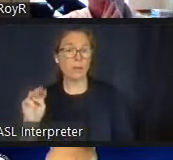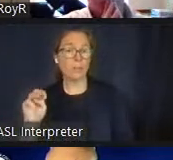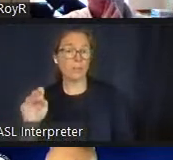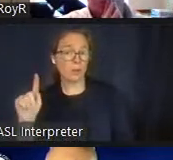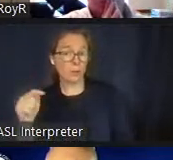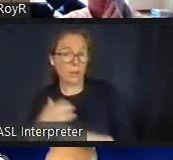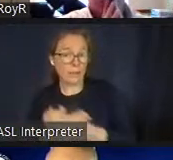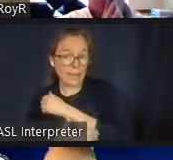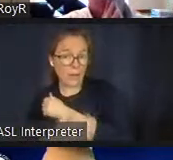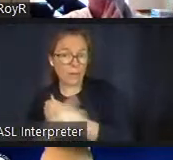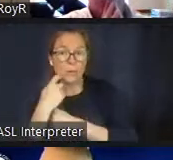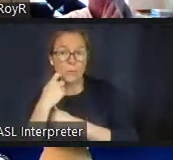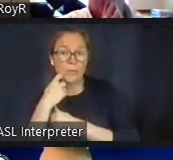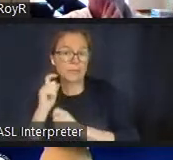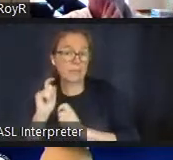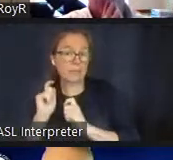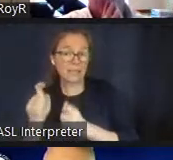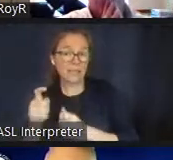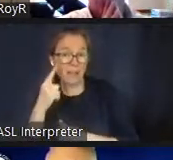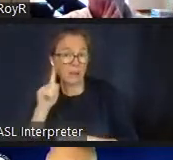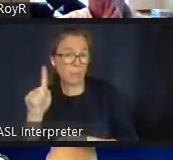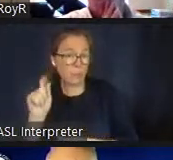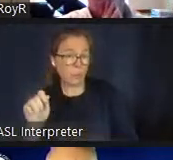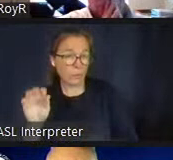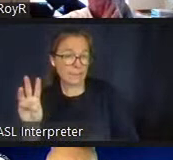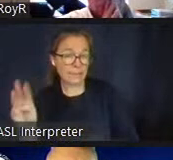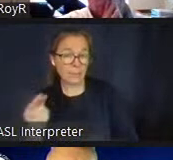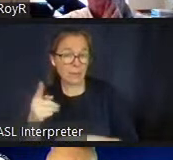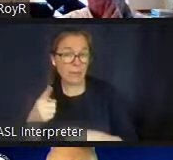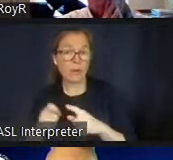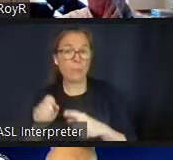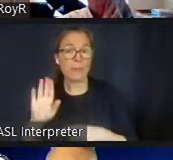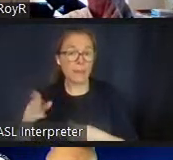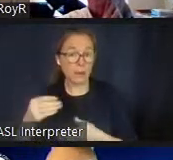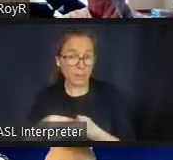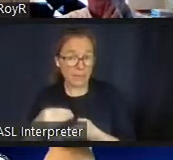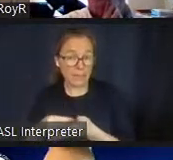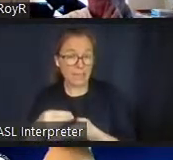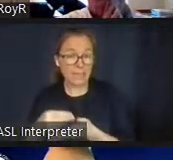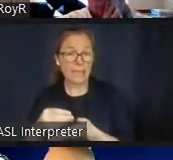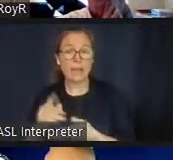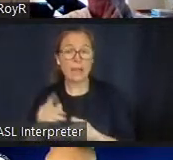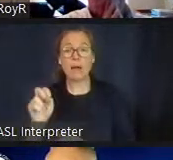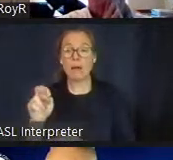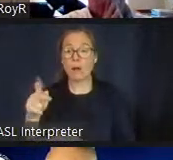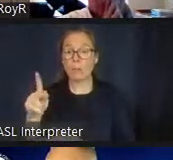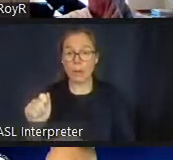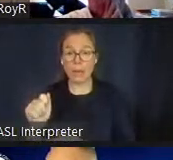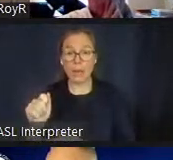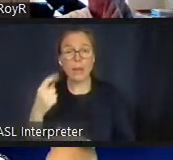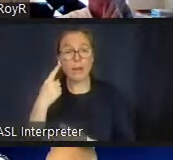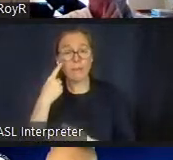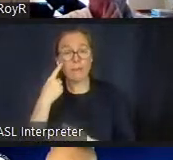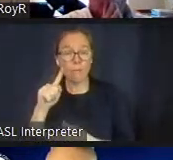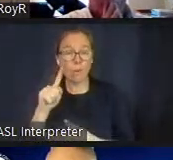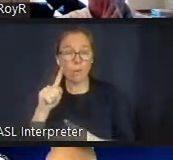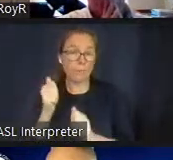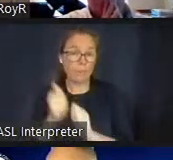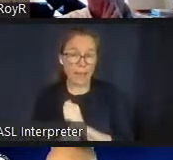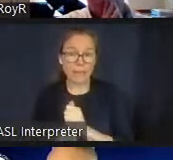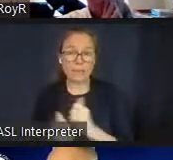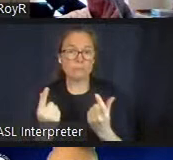allocated a couple million, I think it's 1.6 million from their ARPA funds to institute a tenant right to counsel measure. And what it does